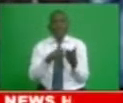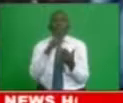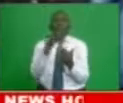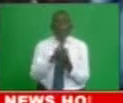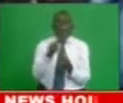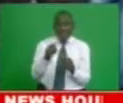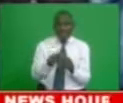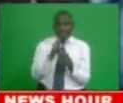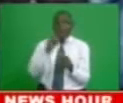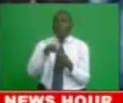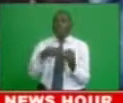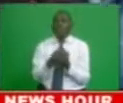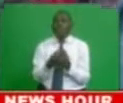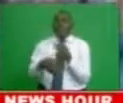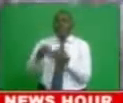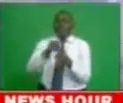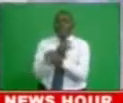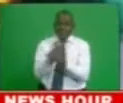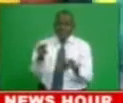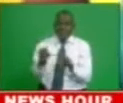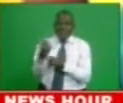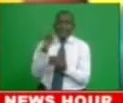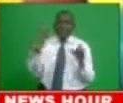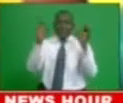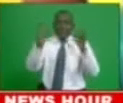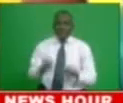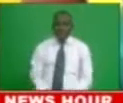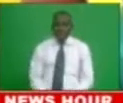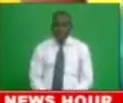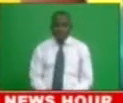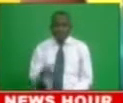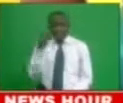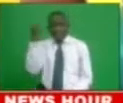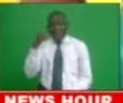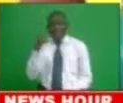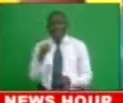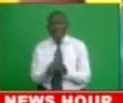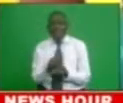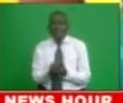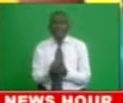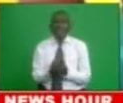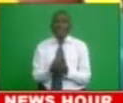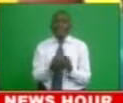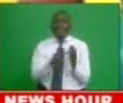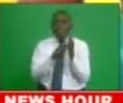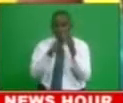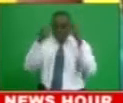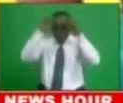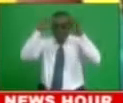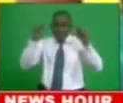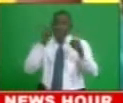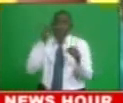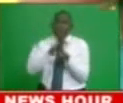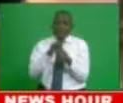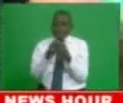which he had ordered to replace Independence Day celebrations. The move is being seen as symbolic of the president's promise